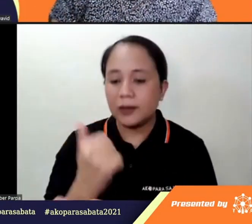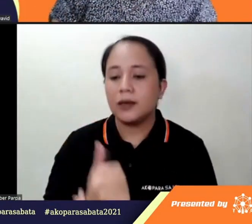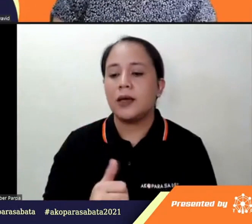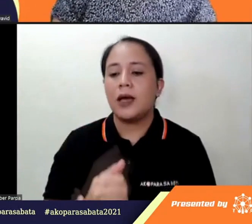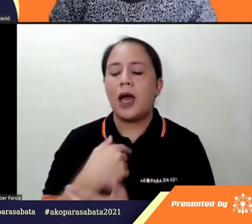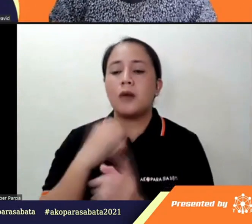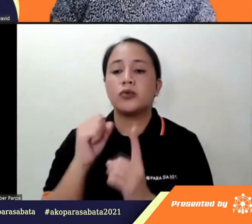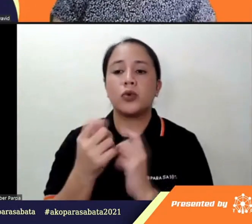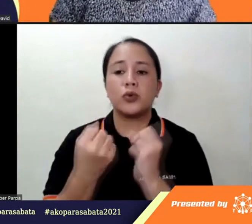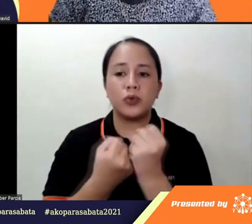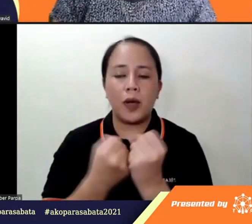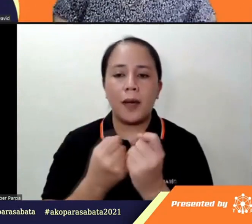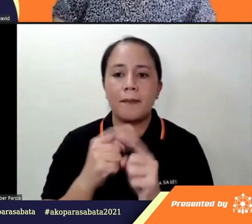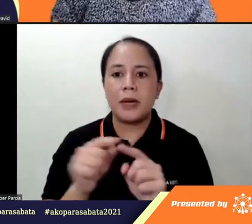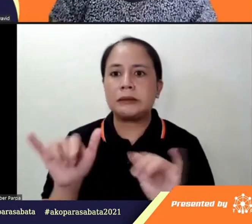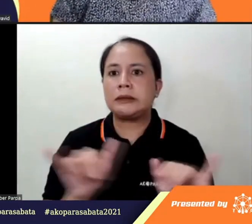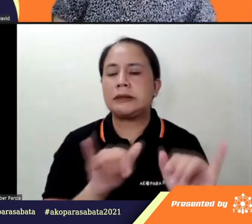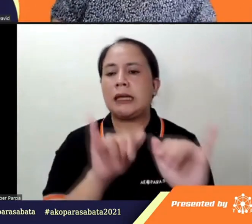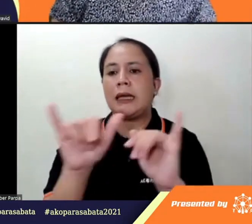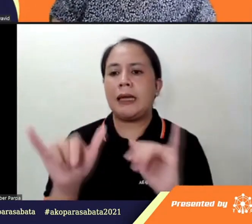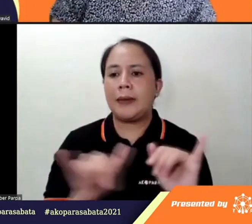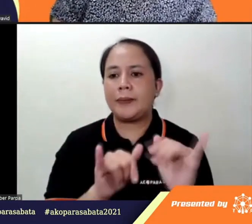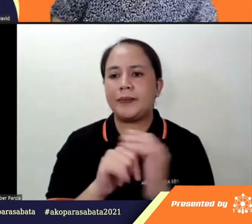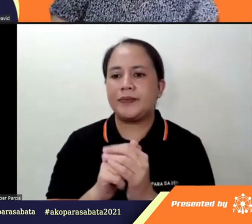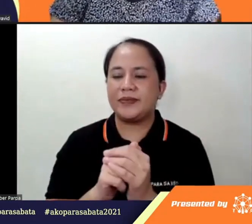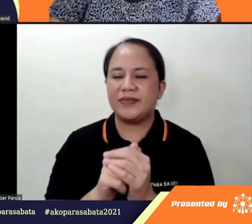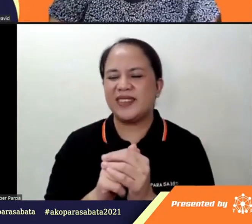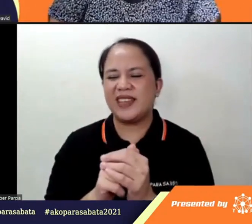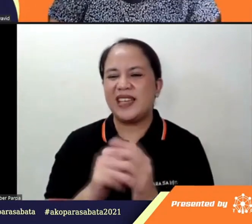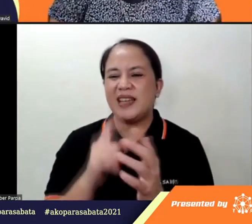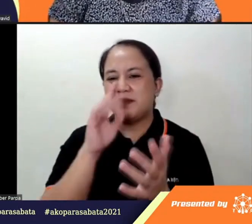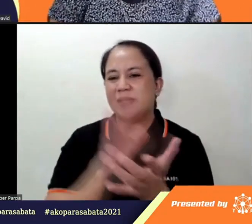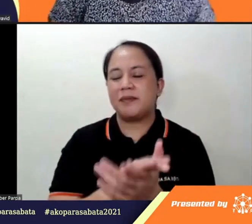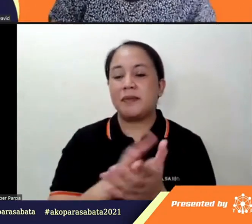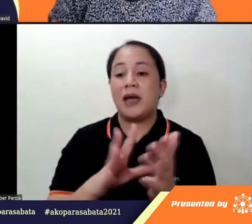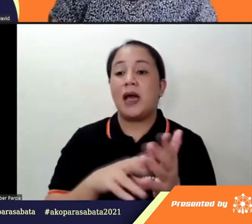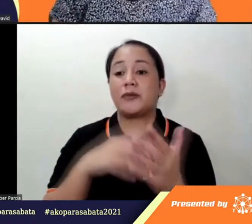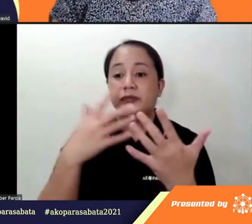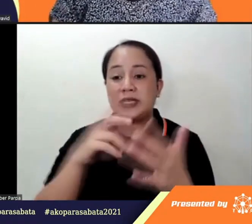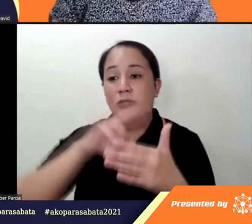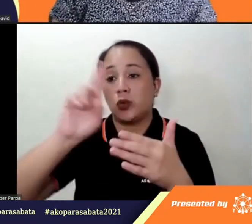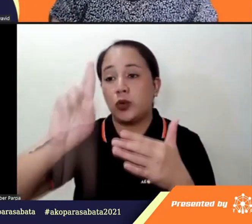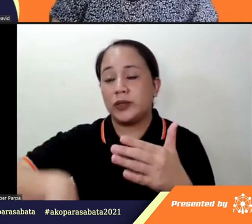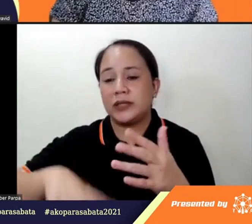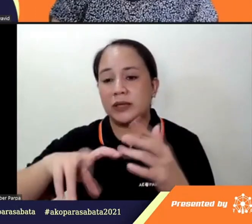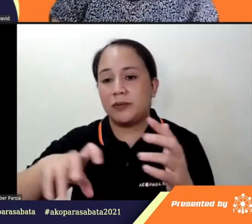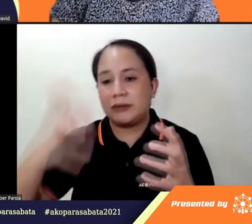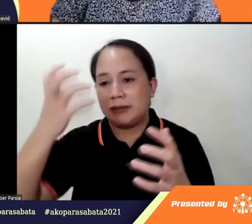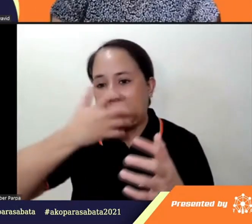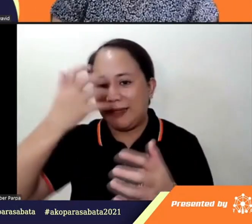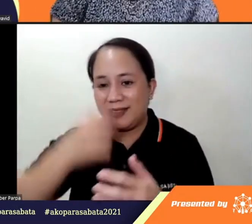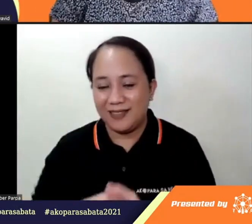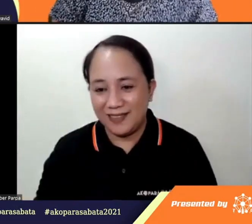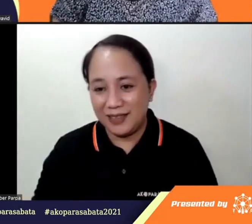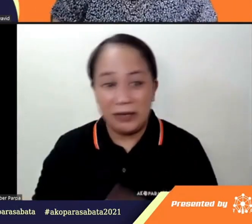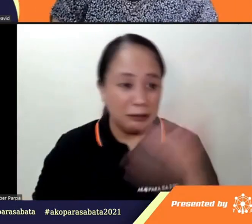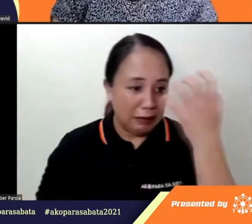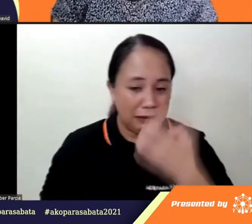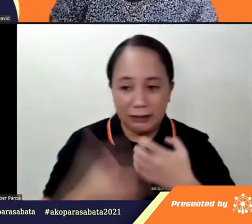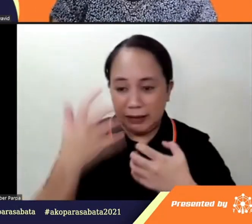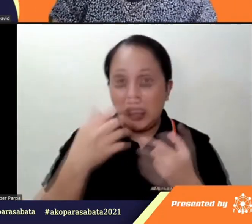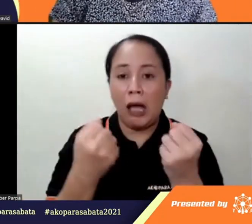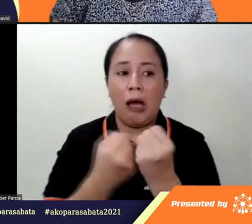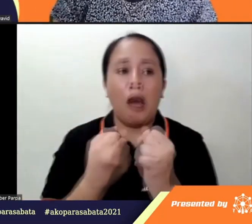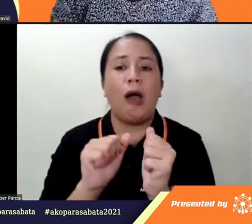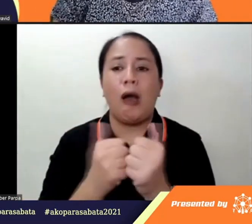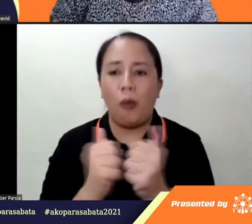social support pero pare-pareho kayong galit at paglabas ng usapan nyo, lalo kayong galit, di ba? So it's also